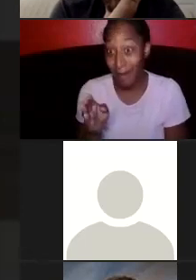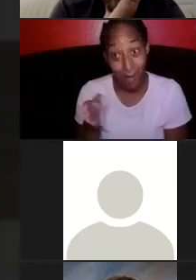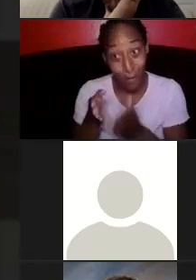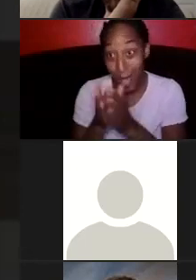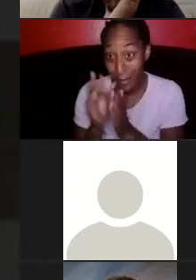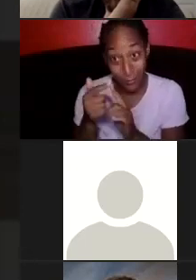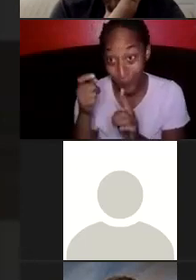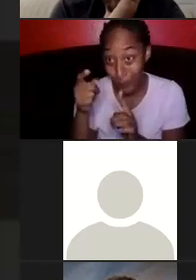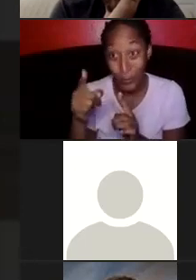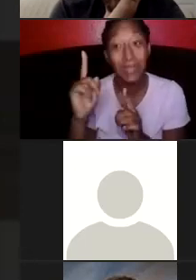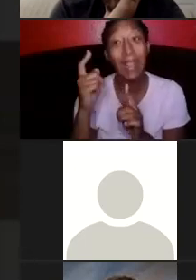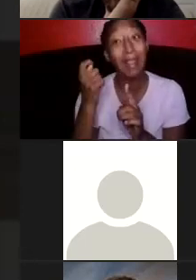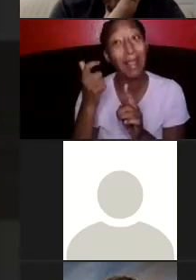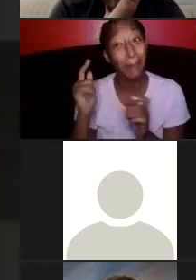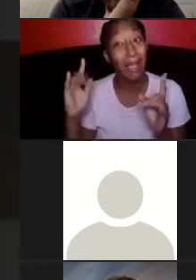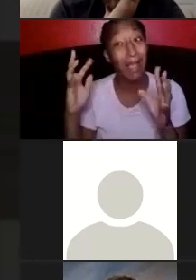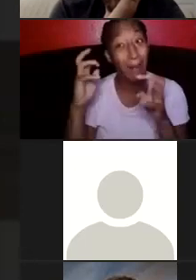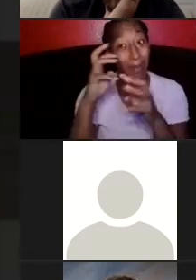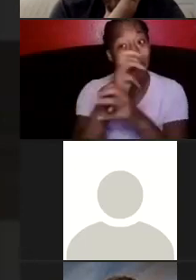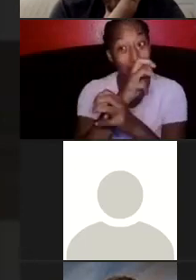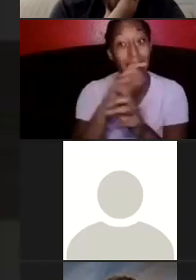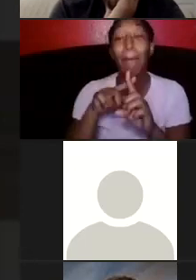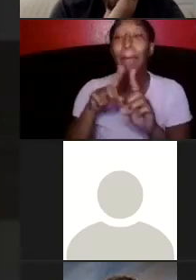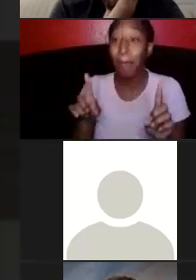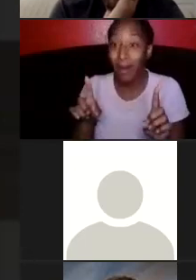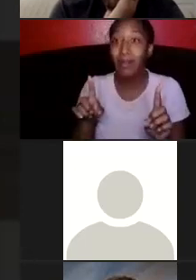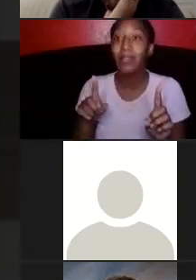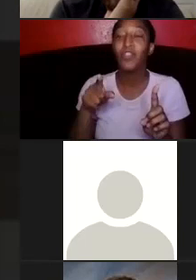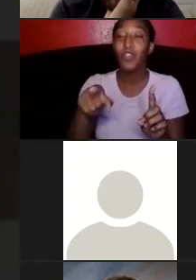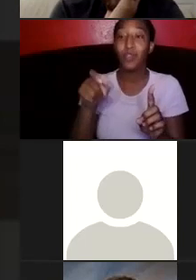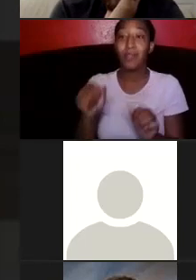out how fast the satellite orbits around the Earth.